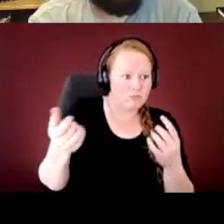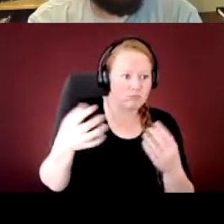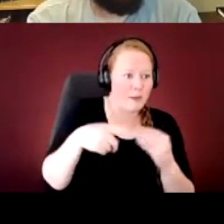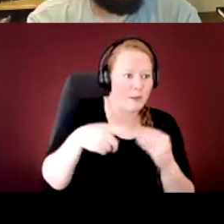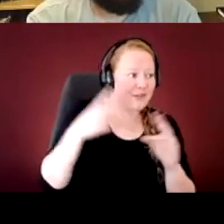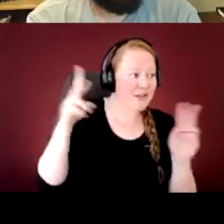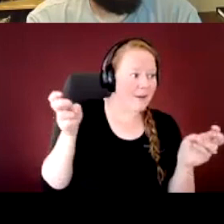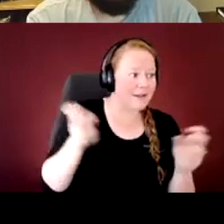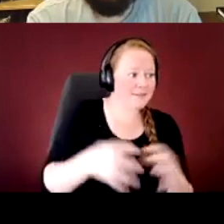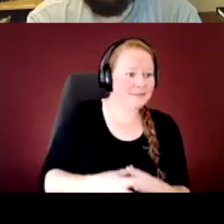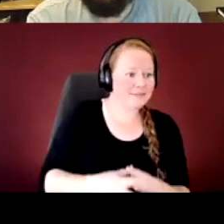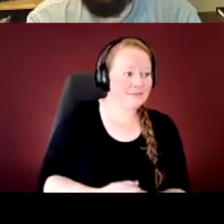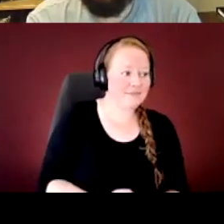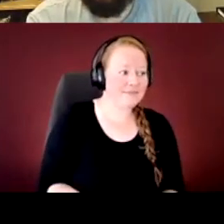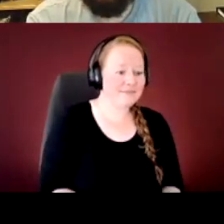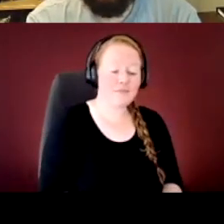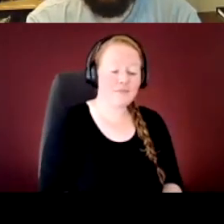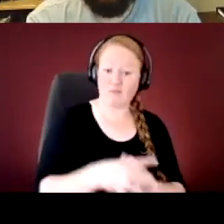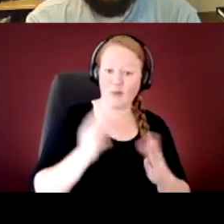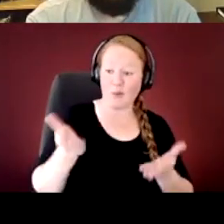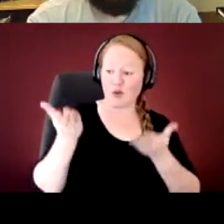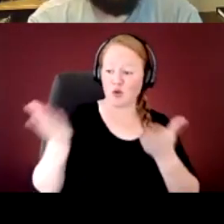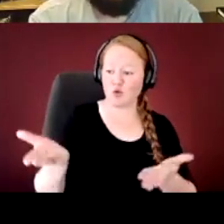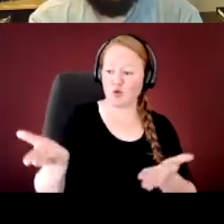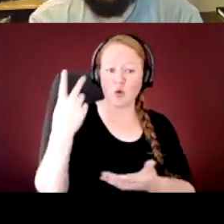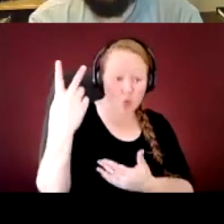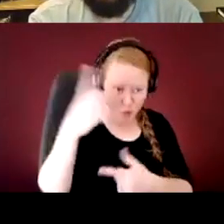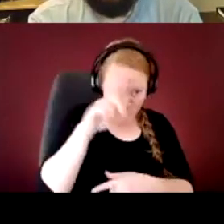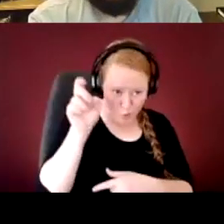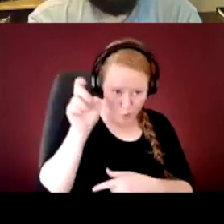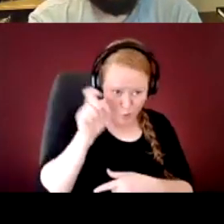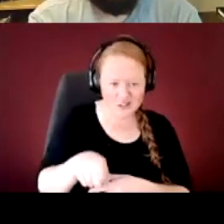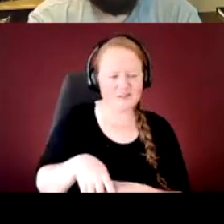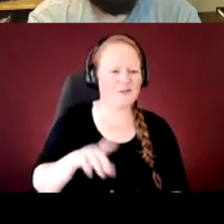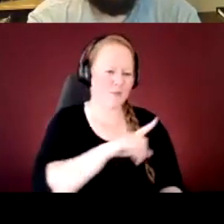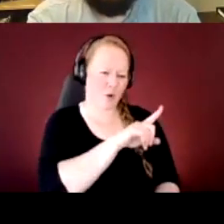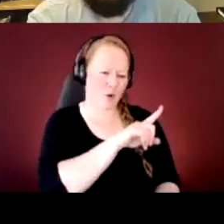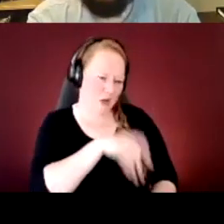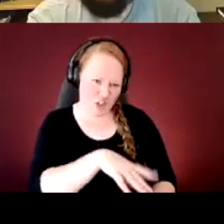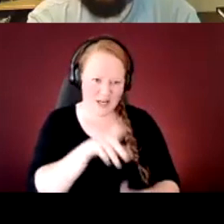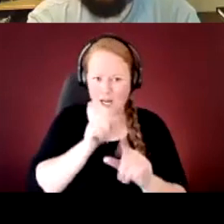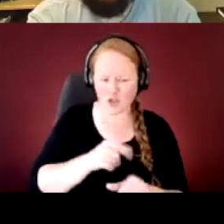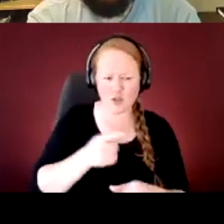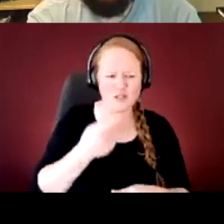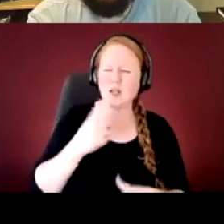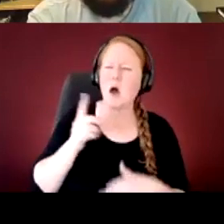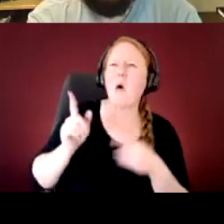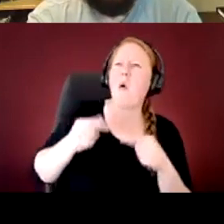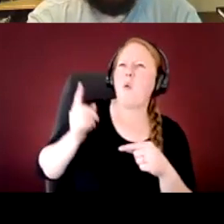I do want to lift up two questions that were in the comments, in the question and answer comments. One was about when people can get a copy of